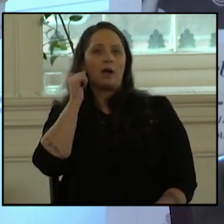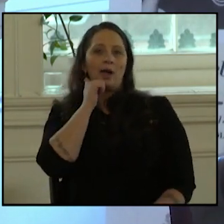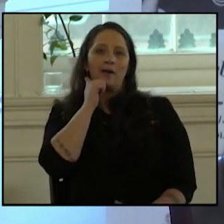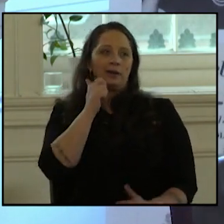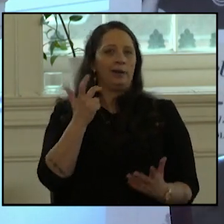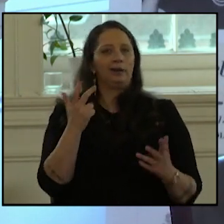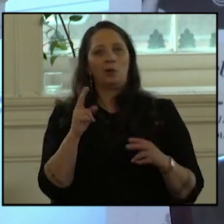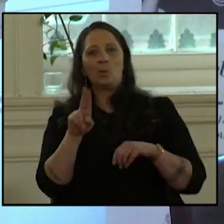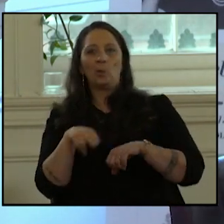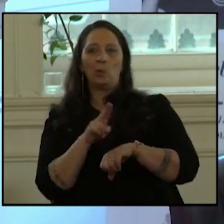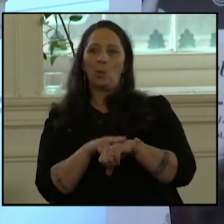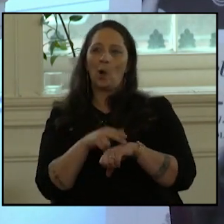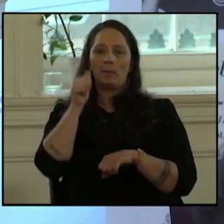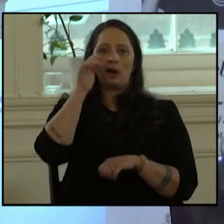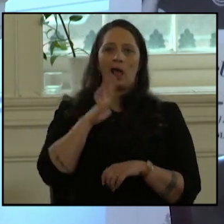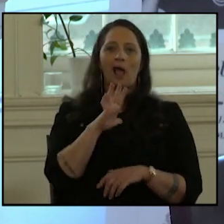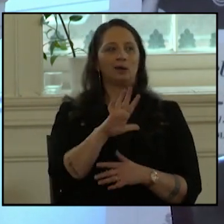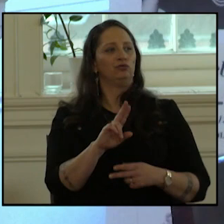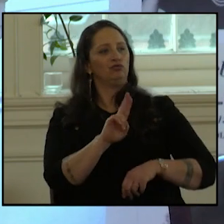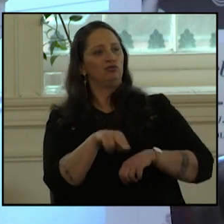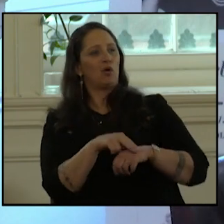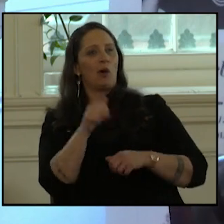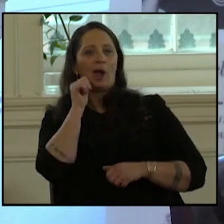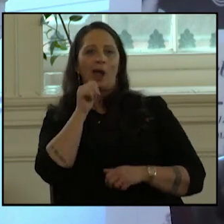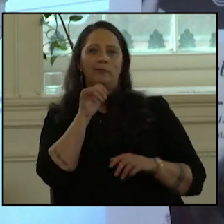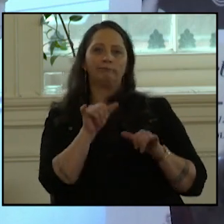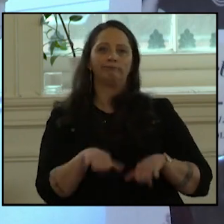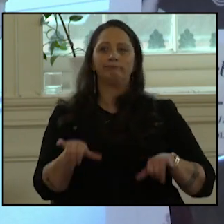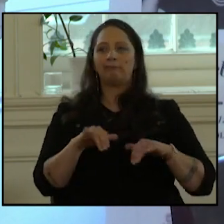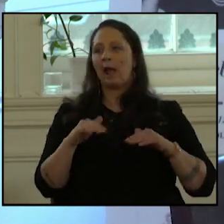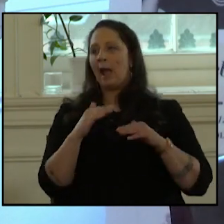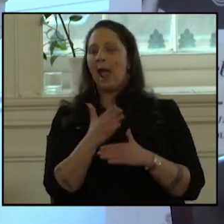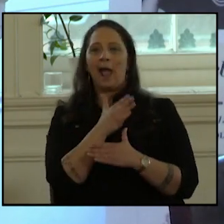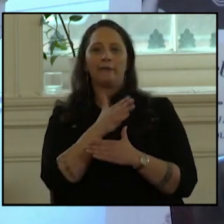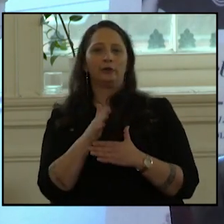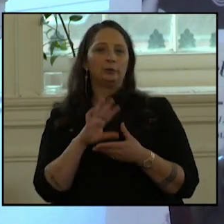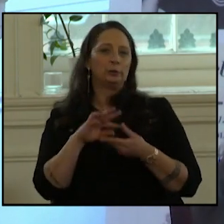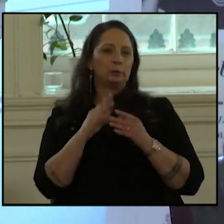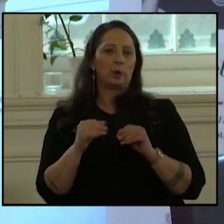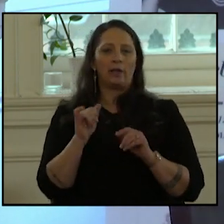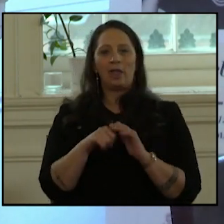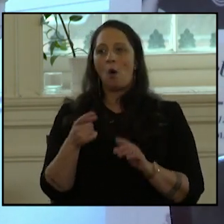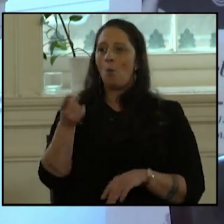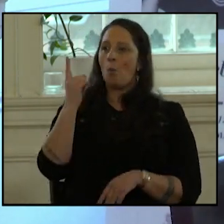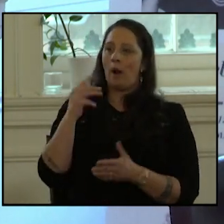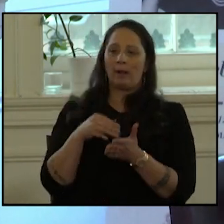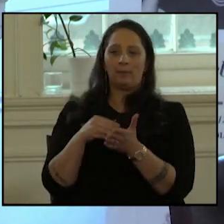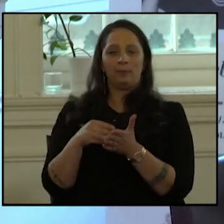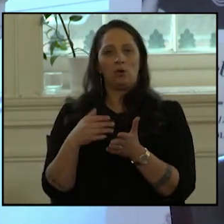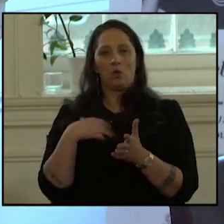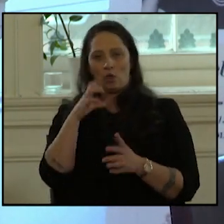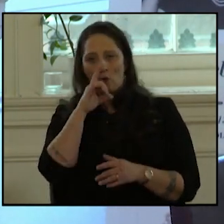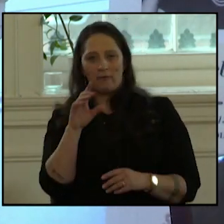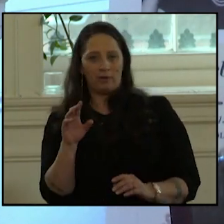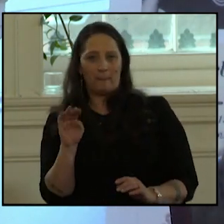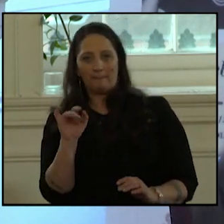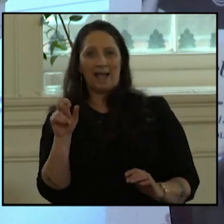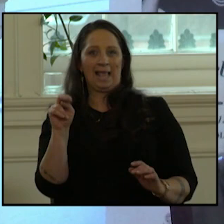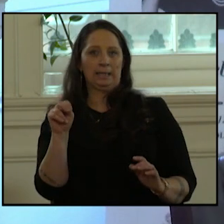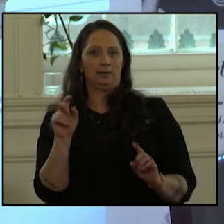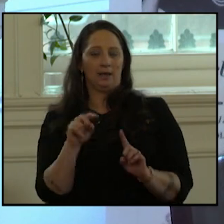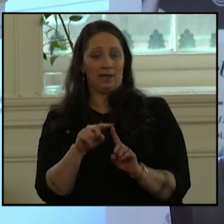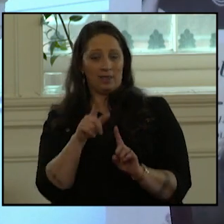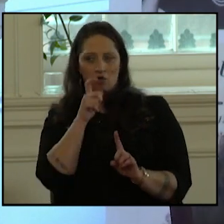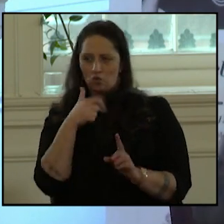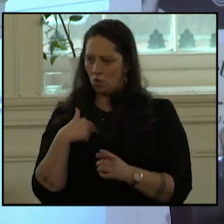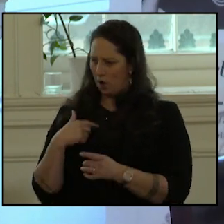guy with the everyday story, the everyday enslaved person. In that one in a million equation, we're looking for the million, right? Because that's who